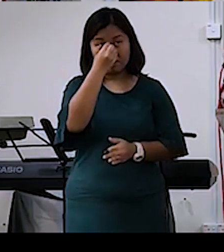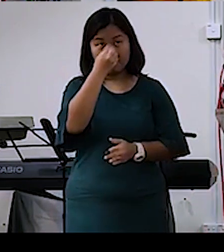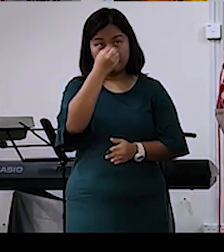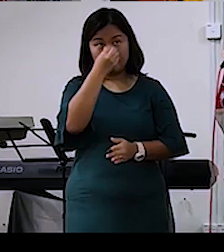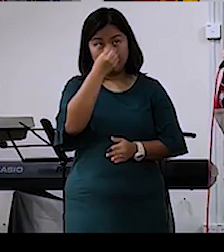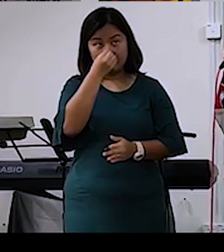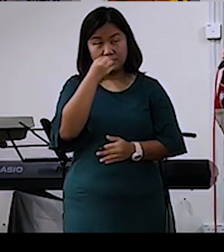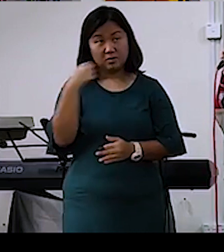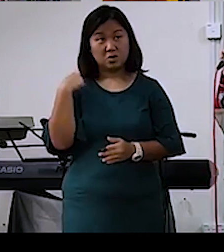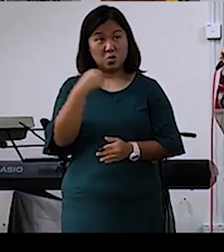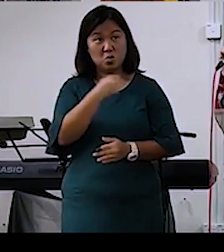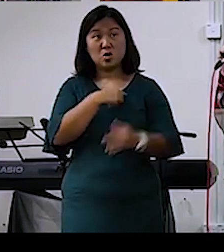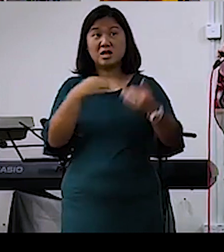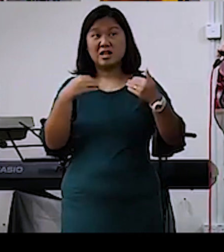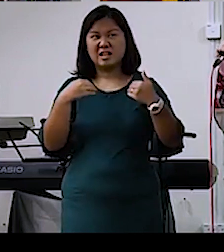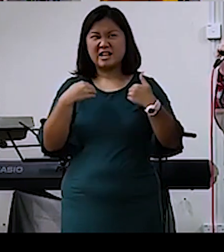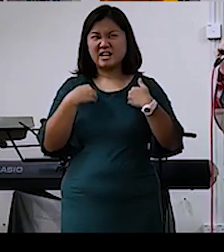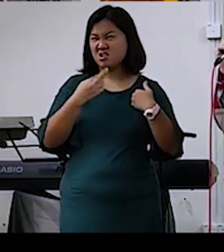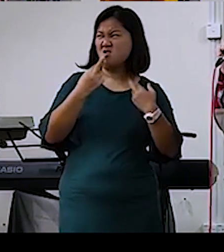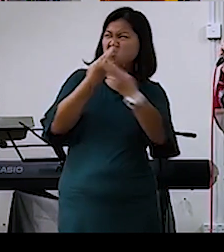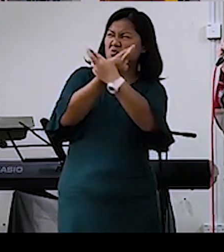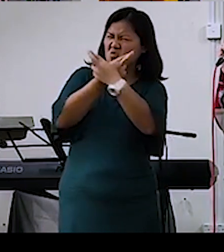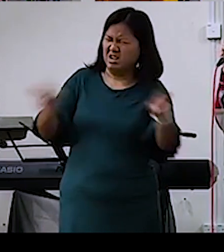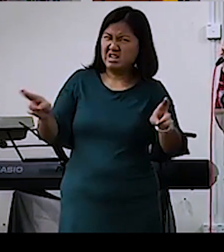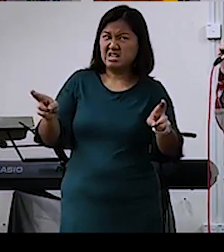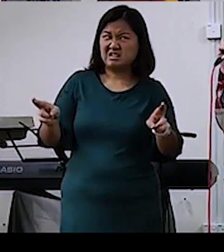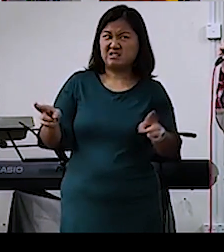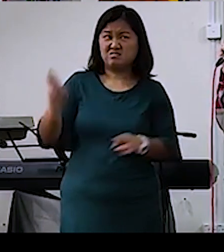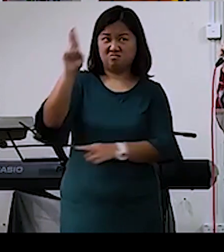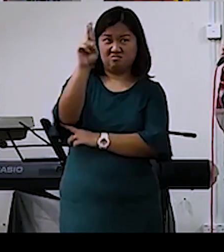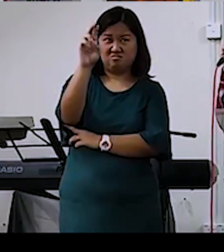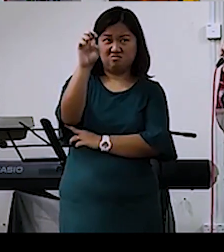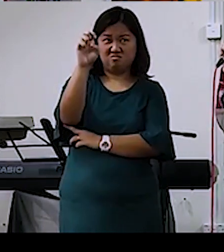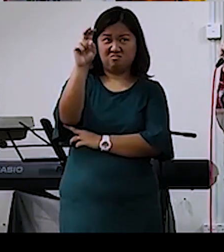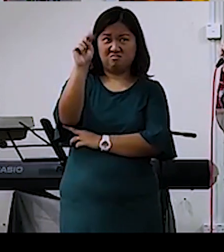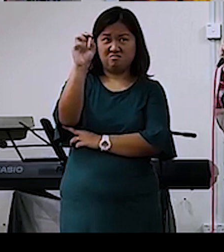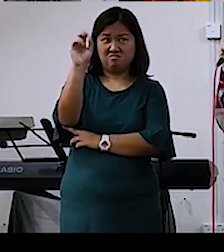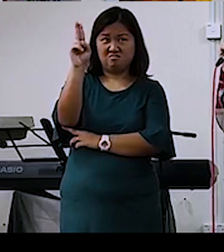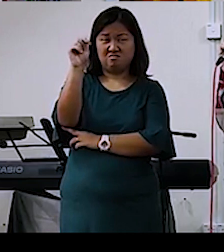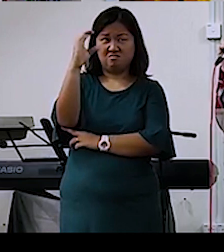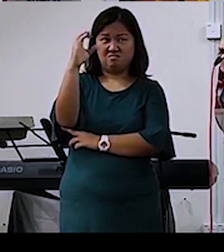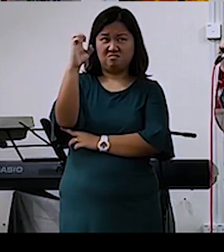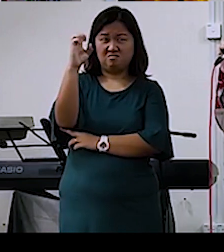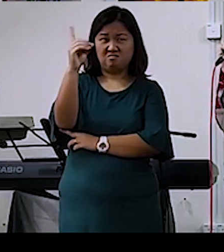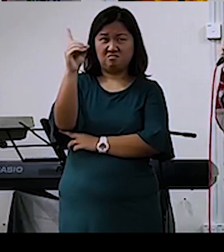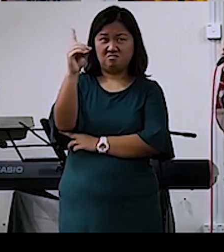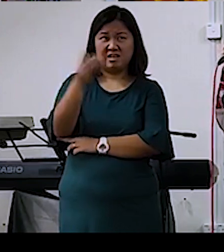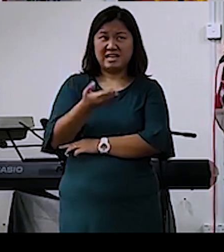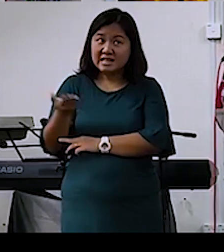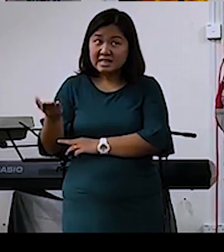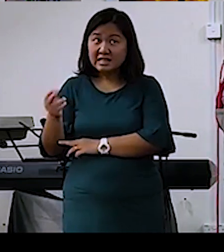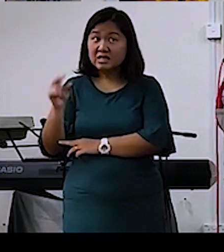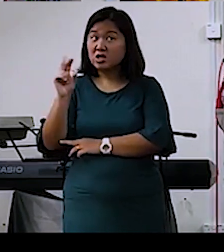with this verse. But we have renounced the hidden things of shame. In other words, we renounce the things that's not of God. I'm